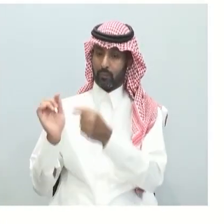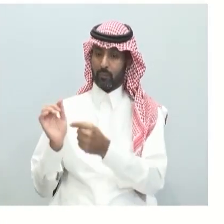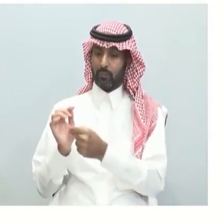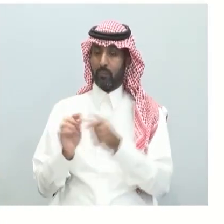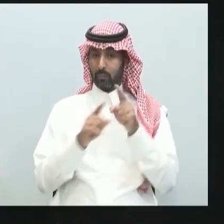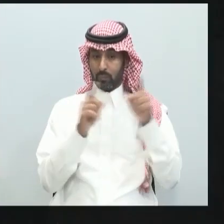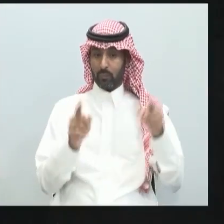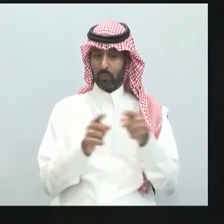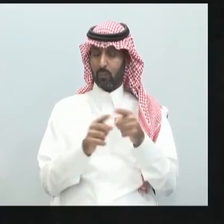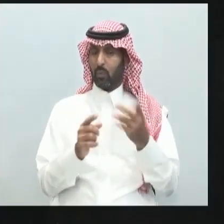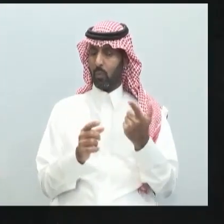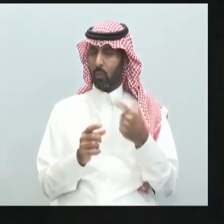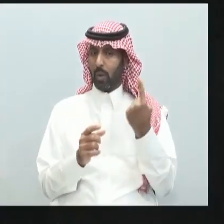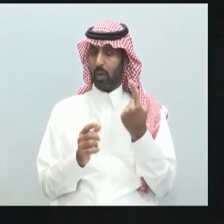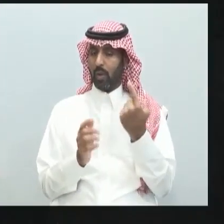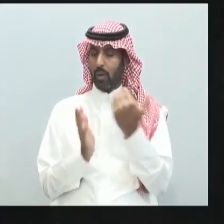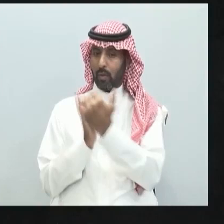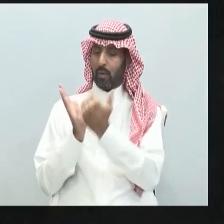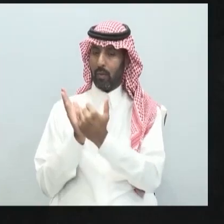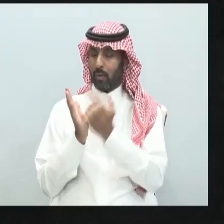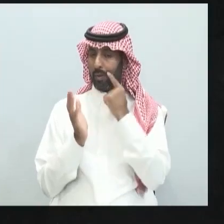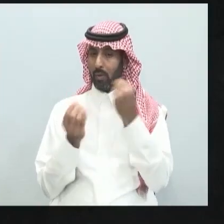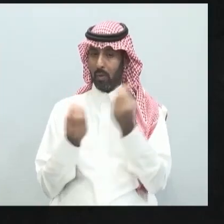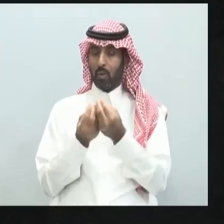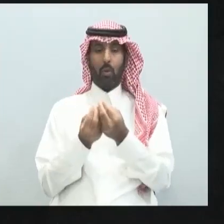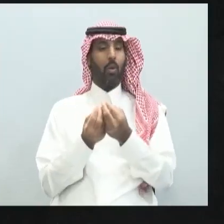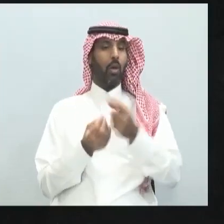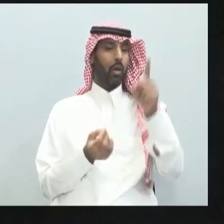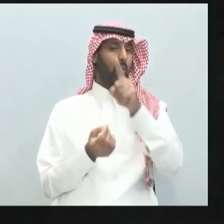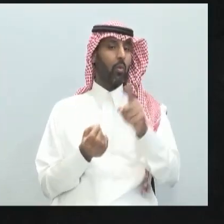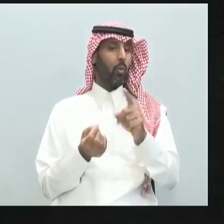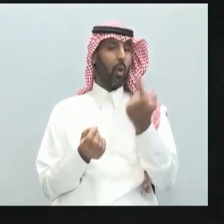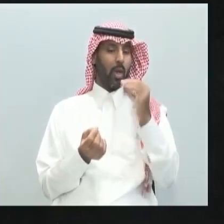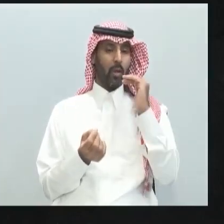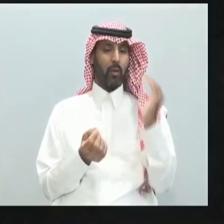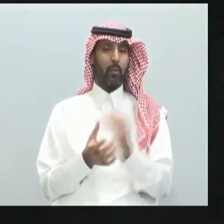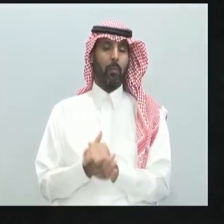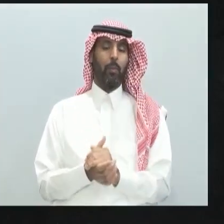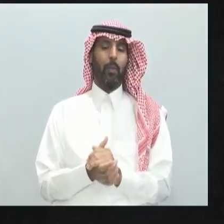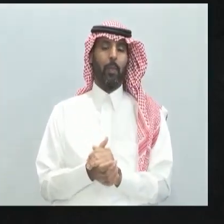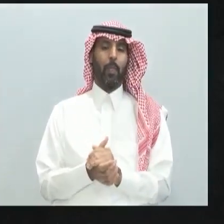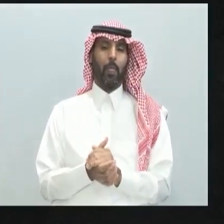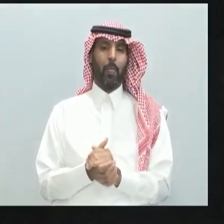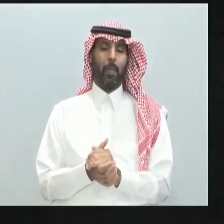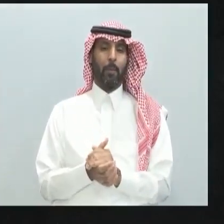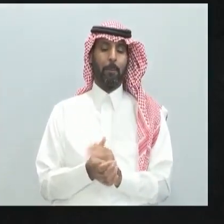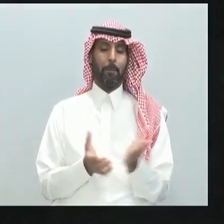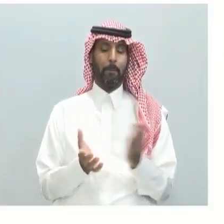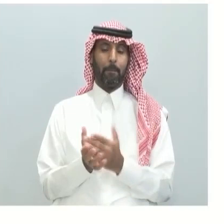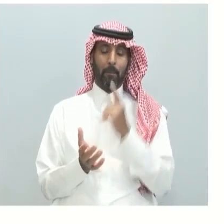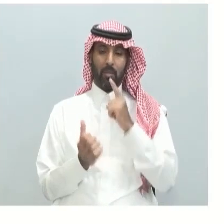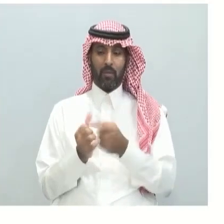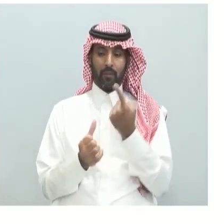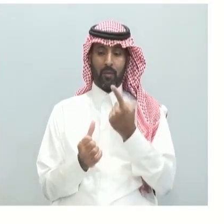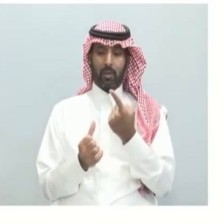paragraph one, what's the answer here? Paragraph one, combine the two questions in one answer. So the first